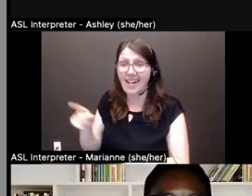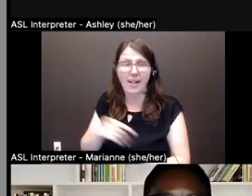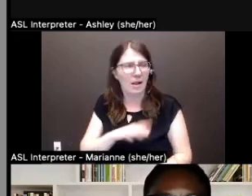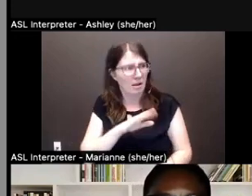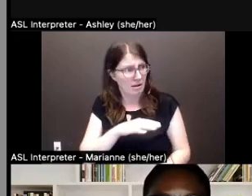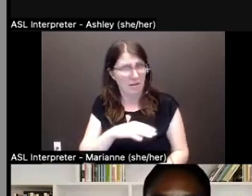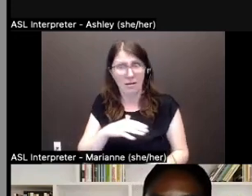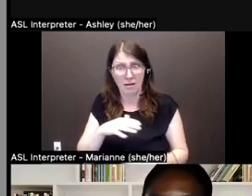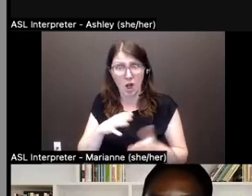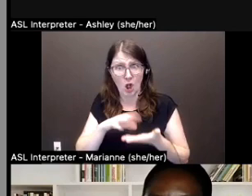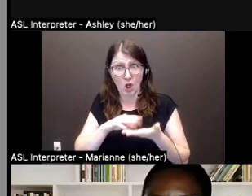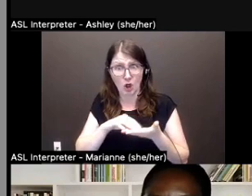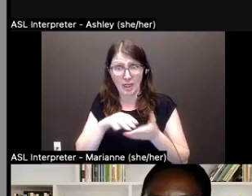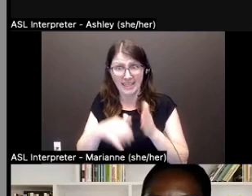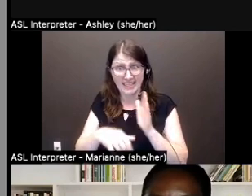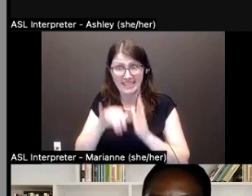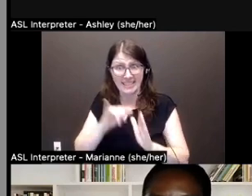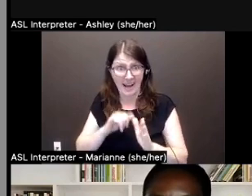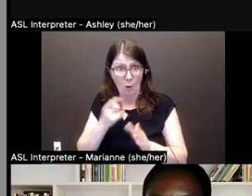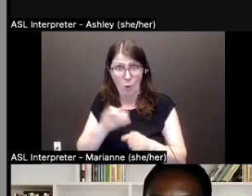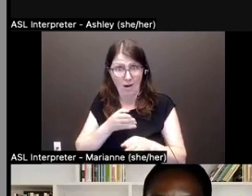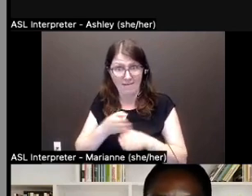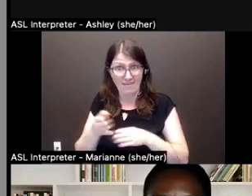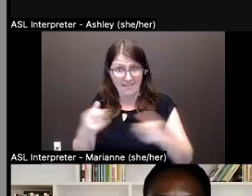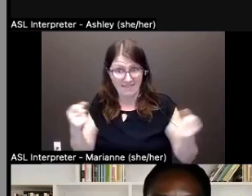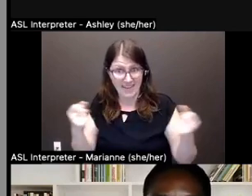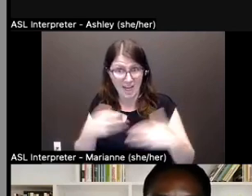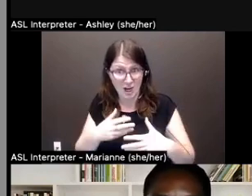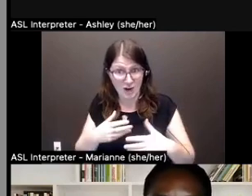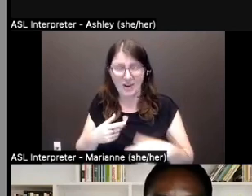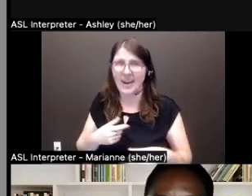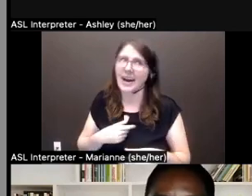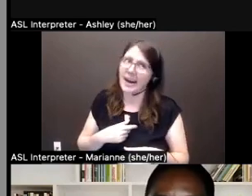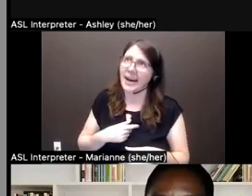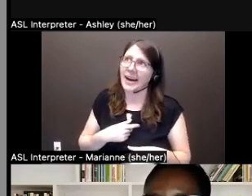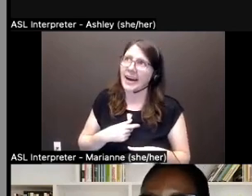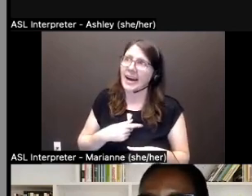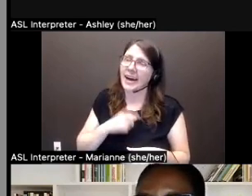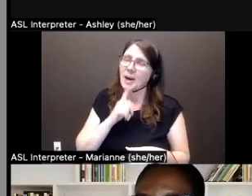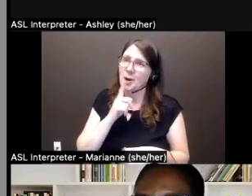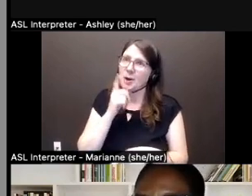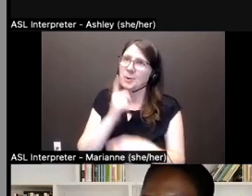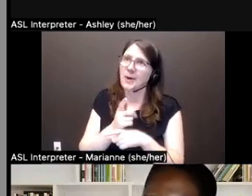Yeah, it's so interesting, just how you make it user-friendly,